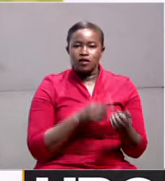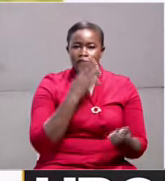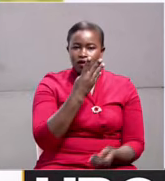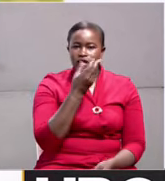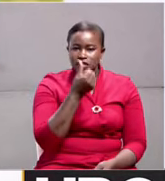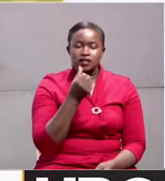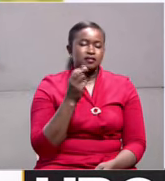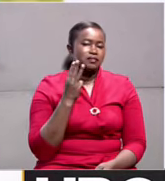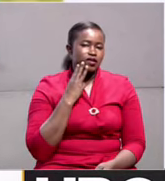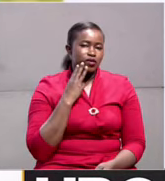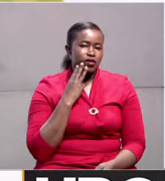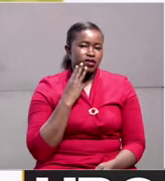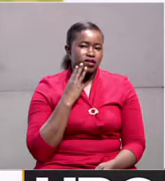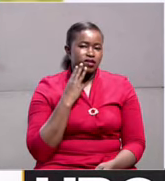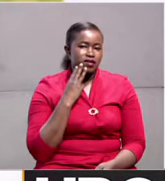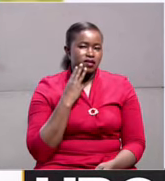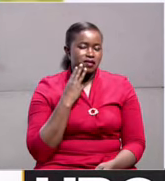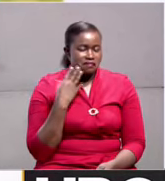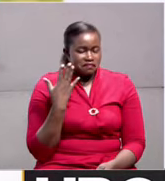that.